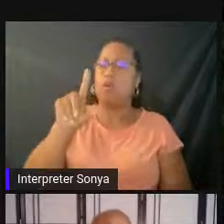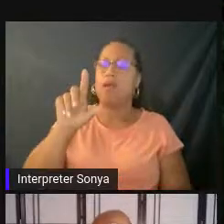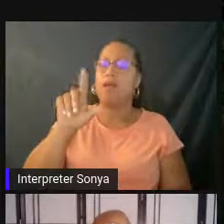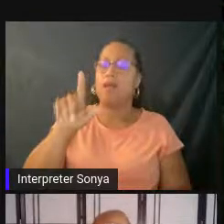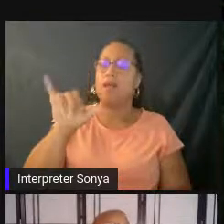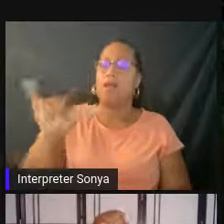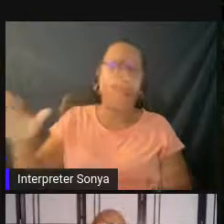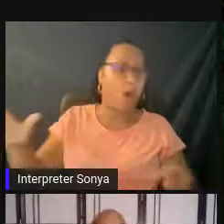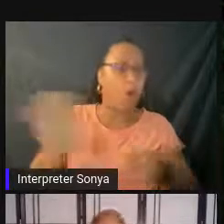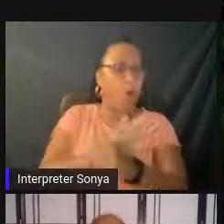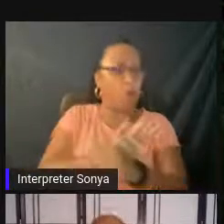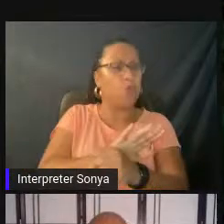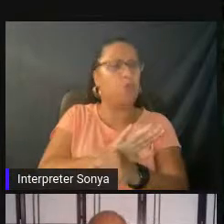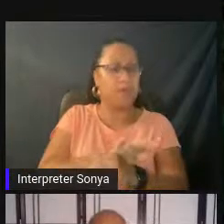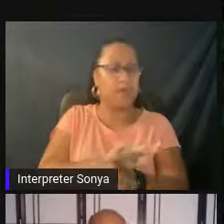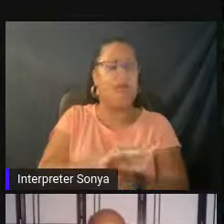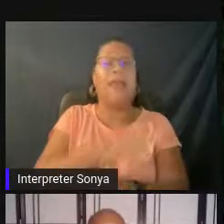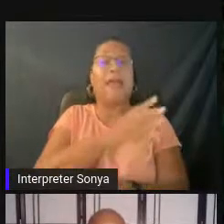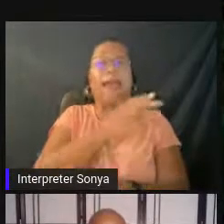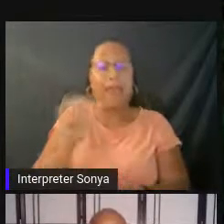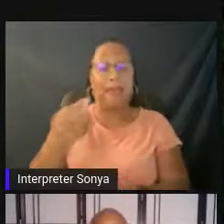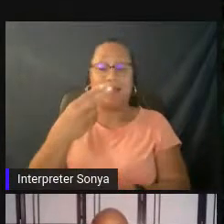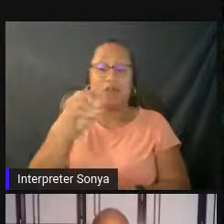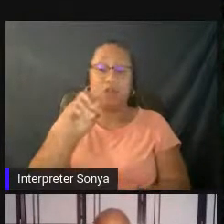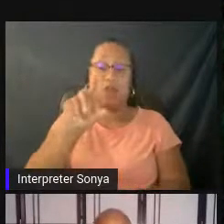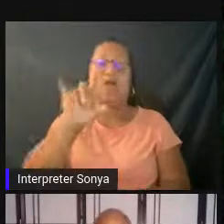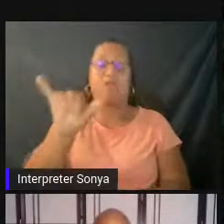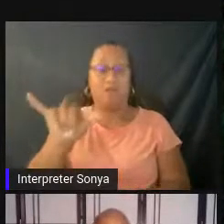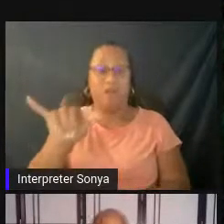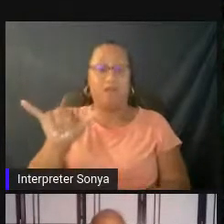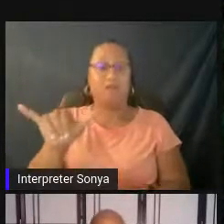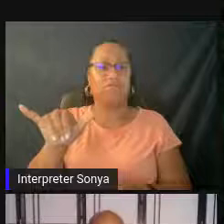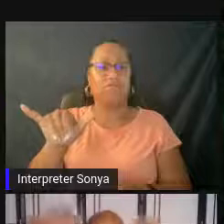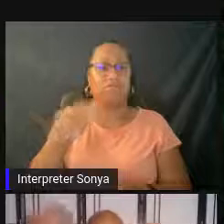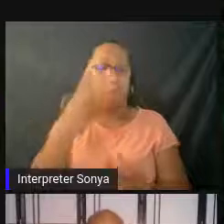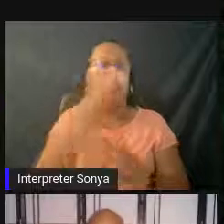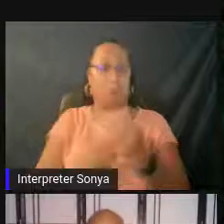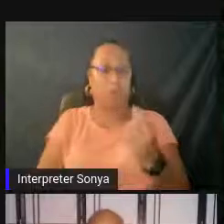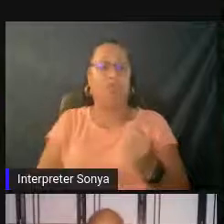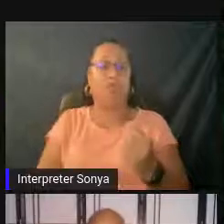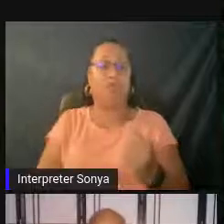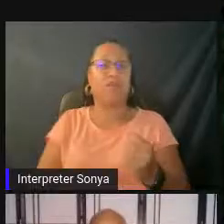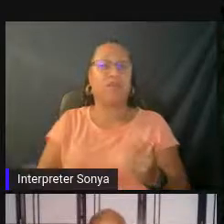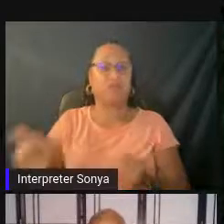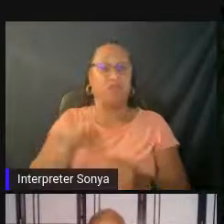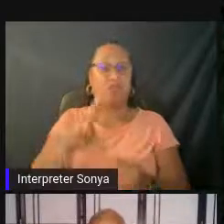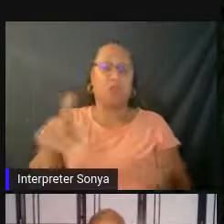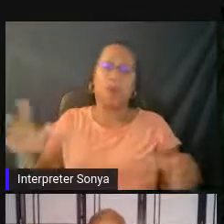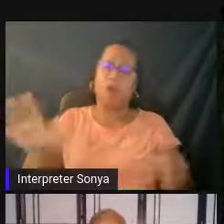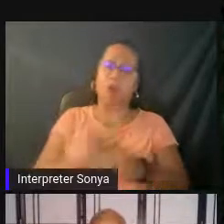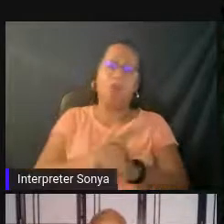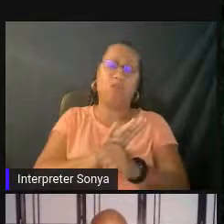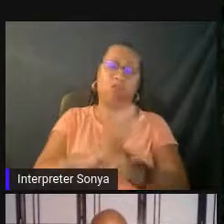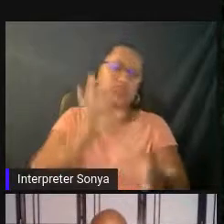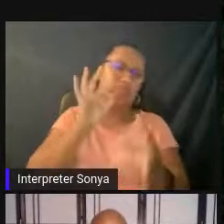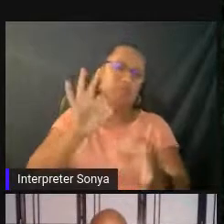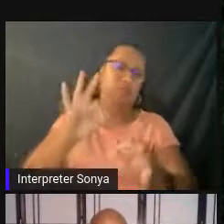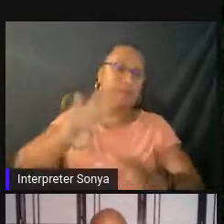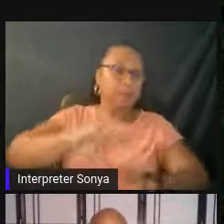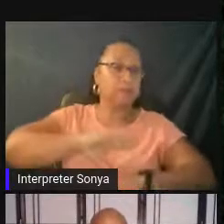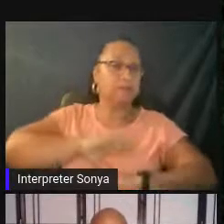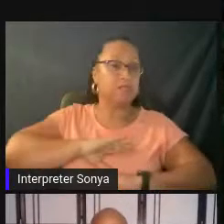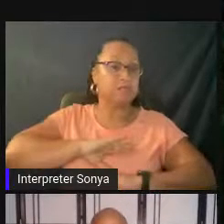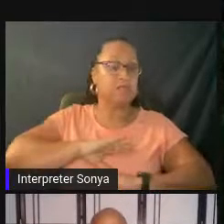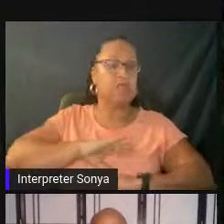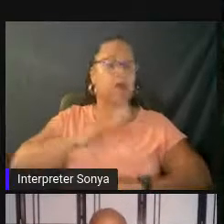WHOLLY, and holy, HOLY. You are both whole, perfect, and complete because that